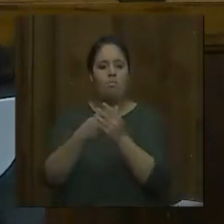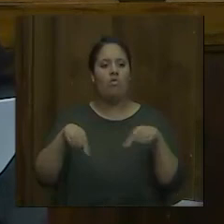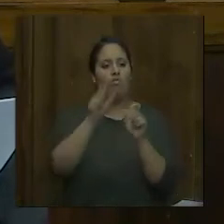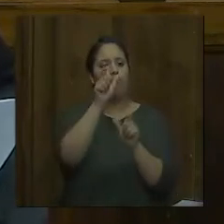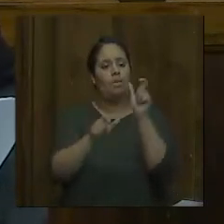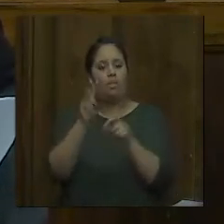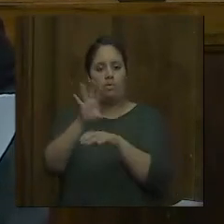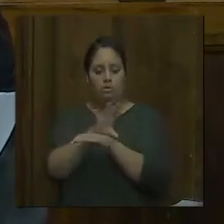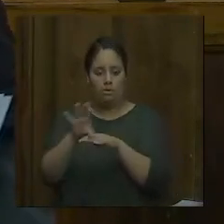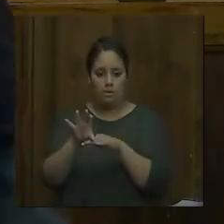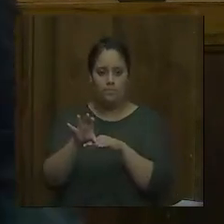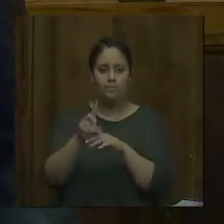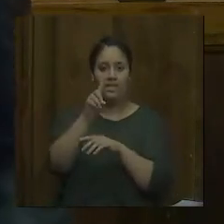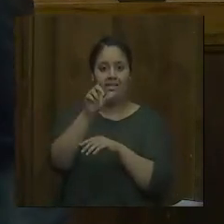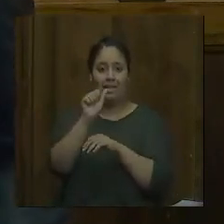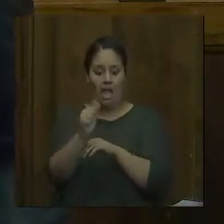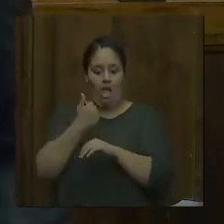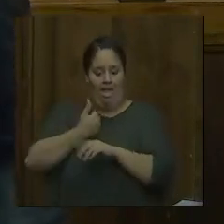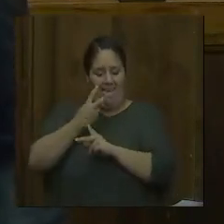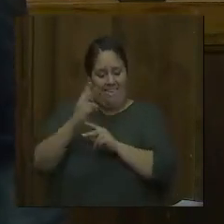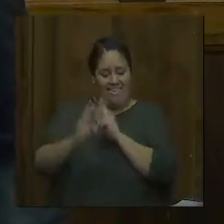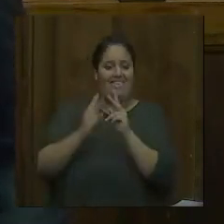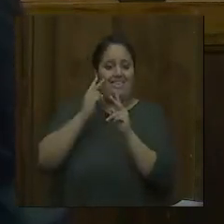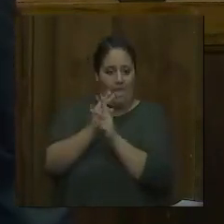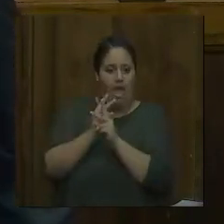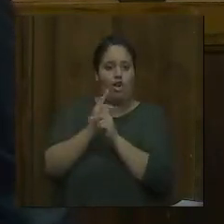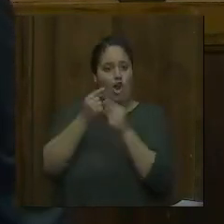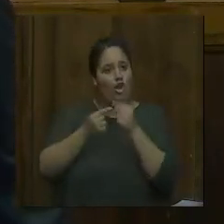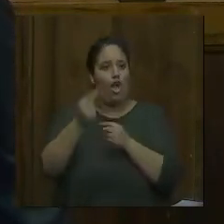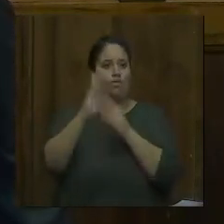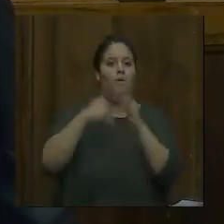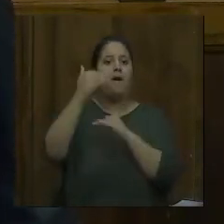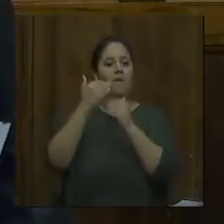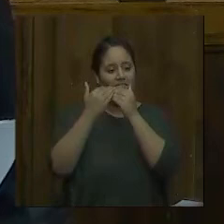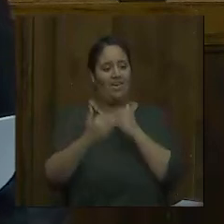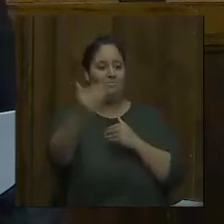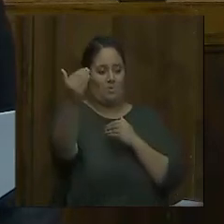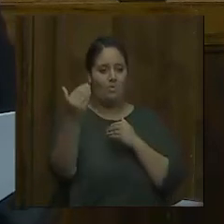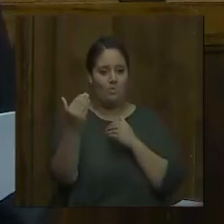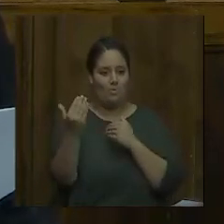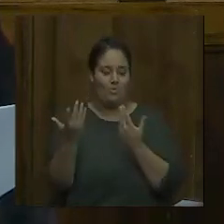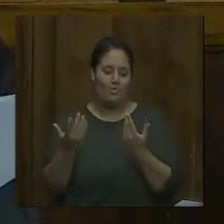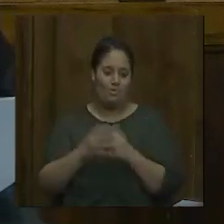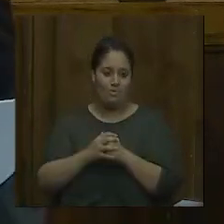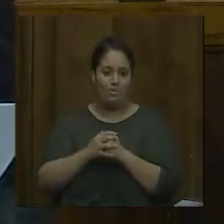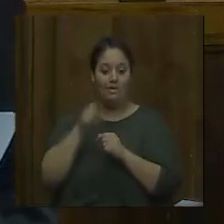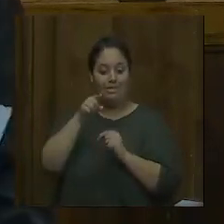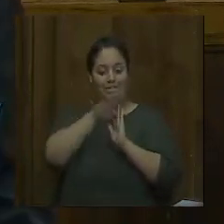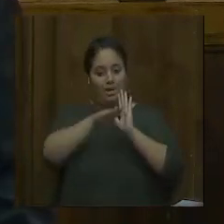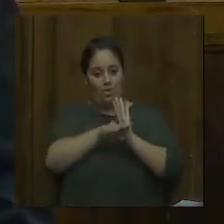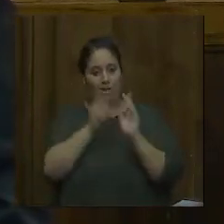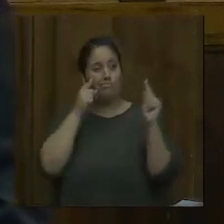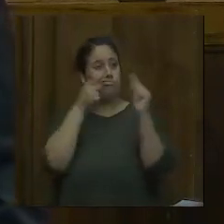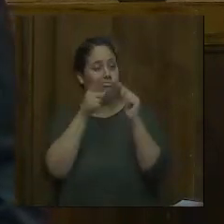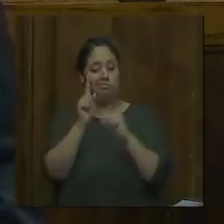Cape. The DA once again goes above and beyond. This program's